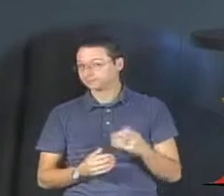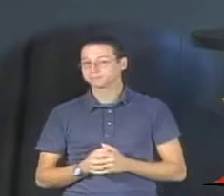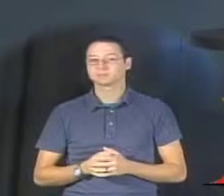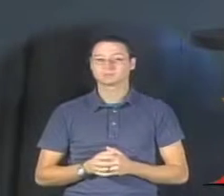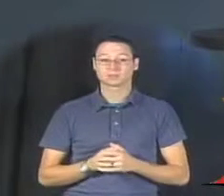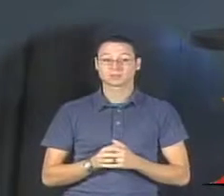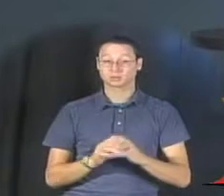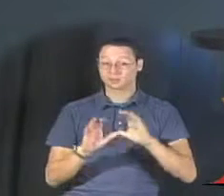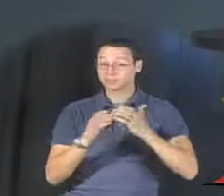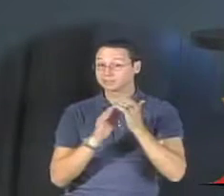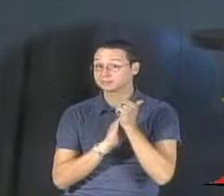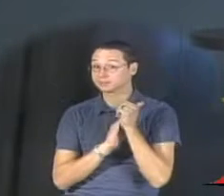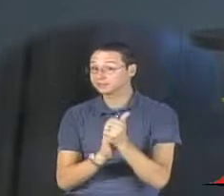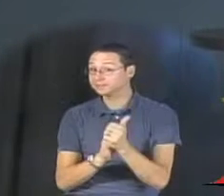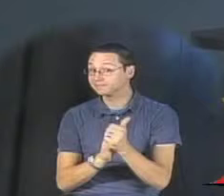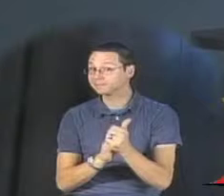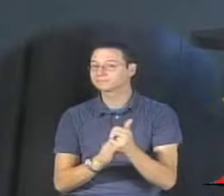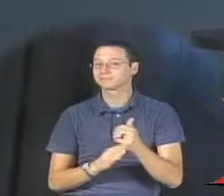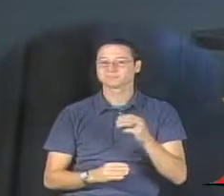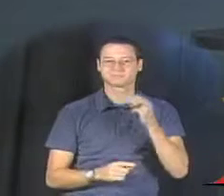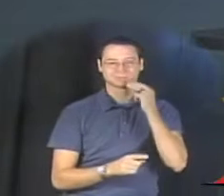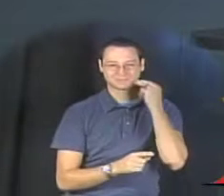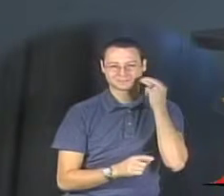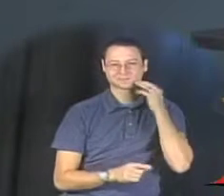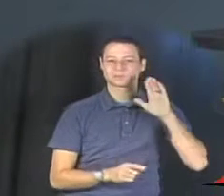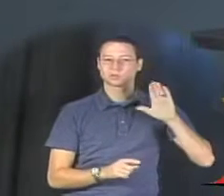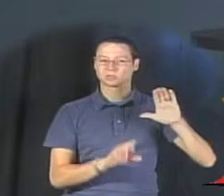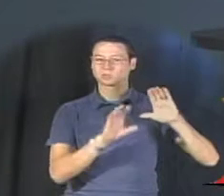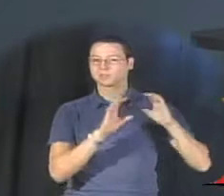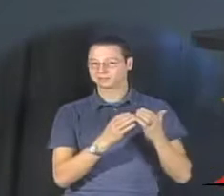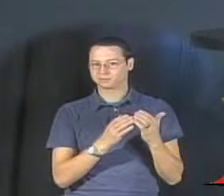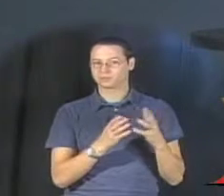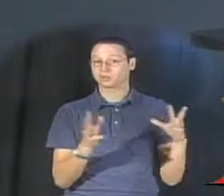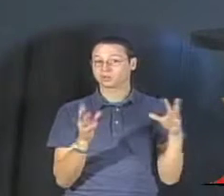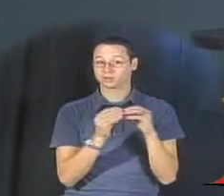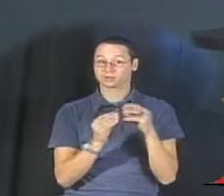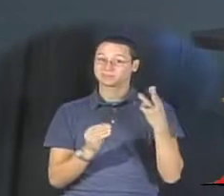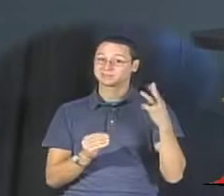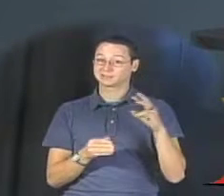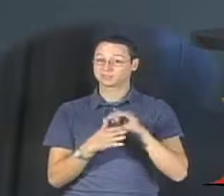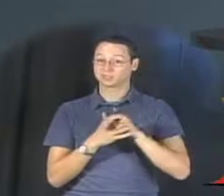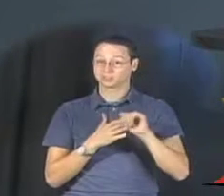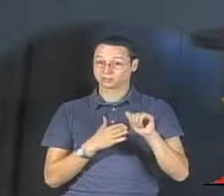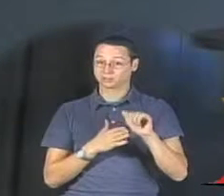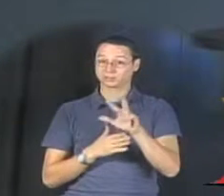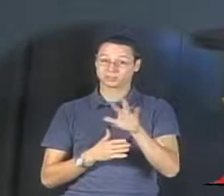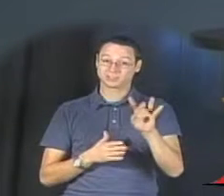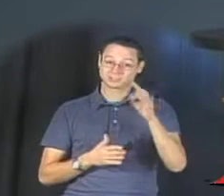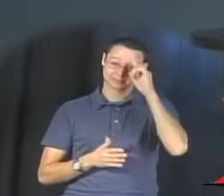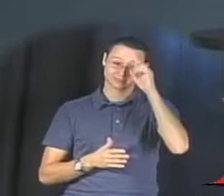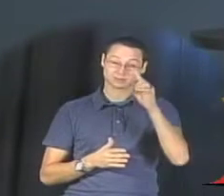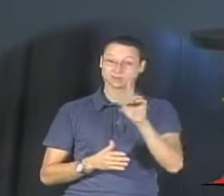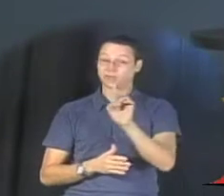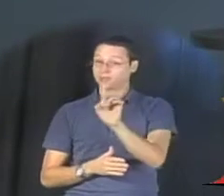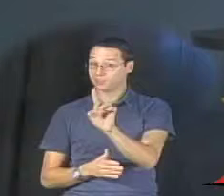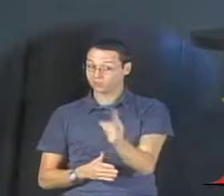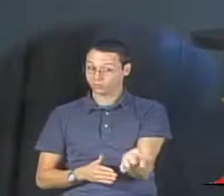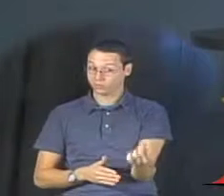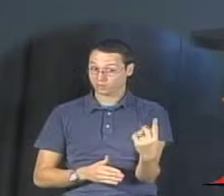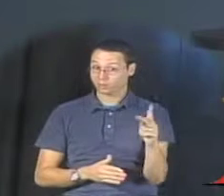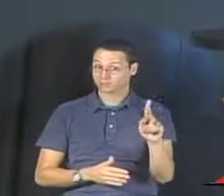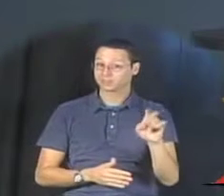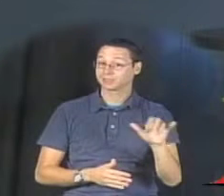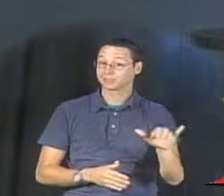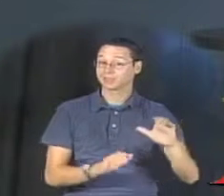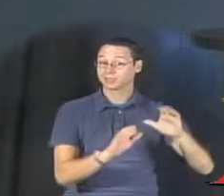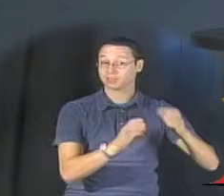for UNICEF contributions is Miss Bure with $16.38. However, a single Key Clubber is in